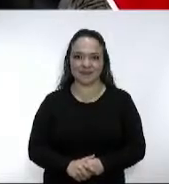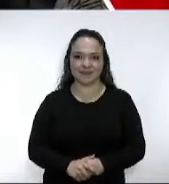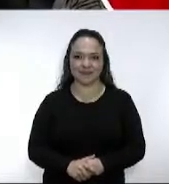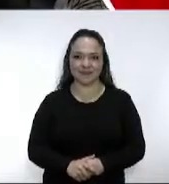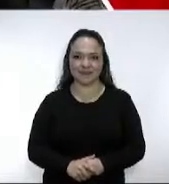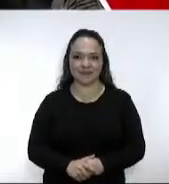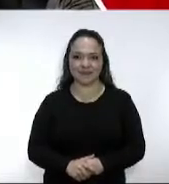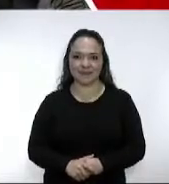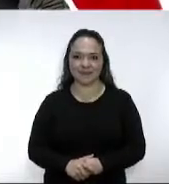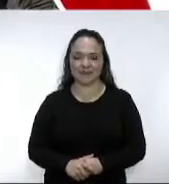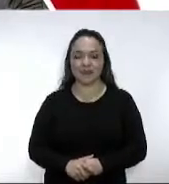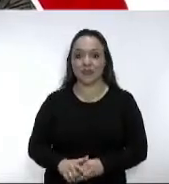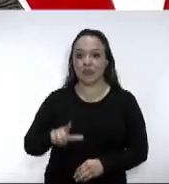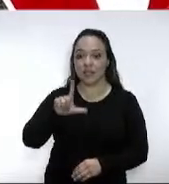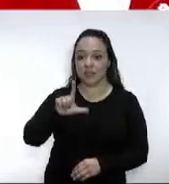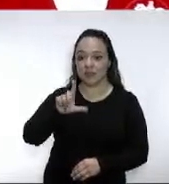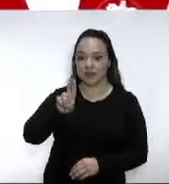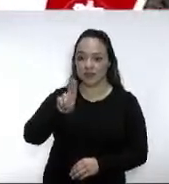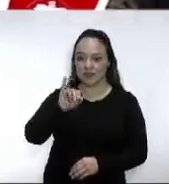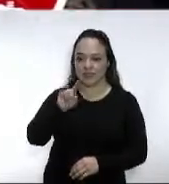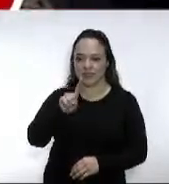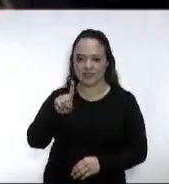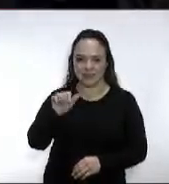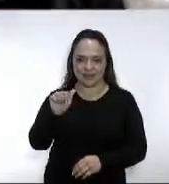Luísa Teixeira Carcavalo.